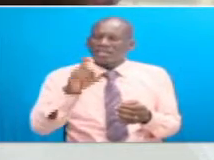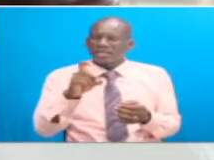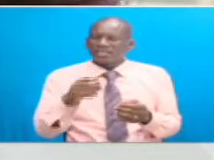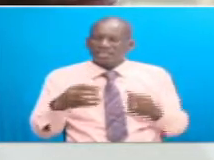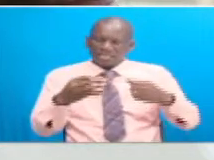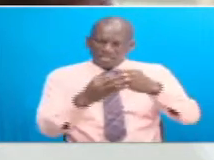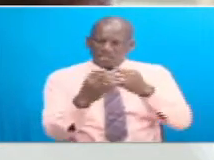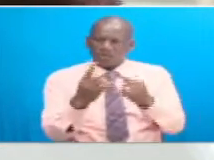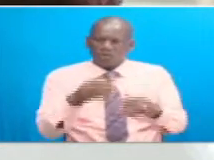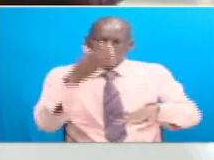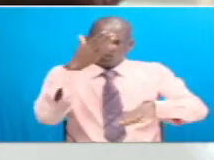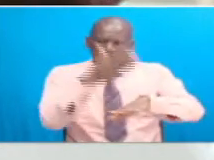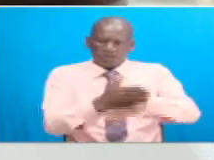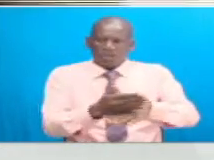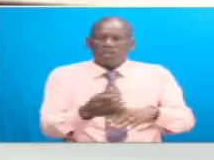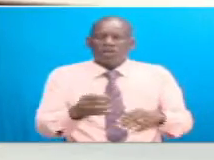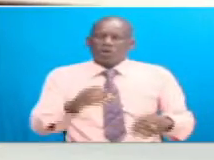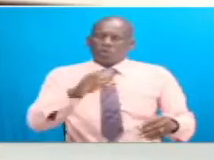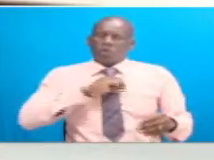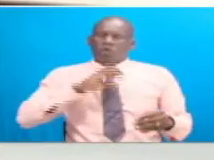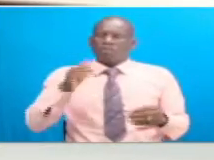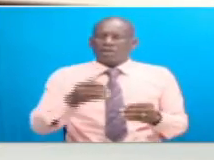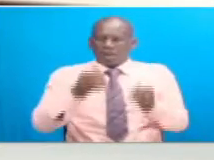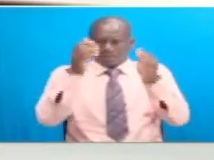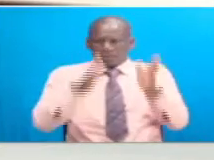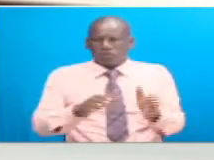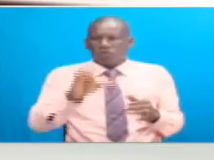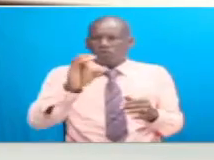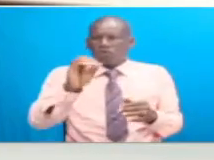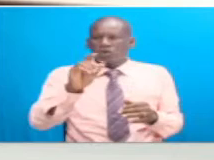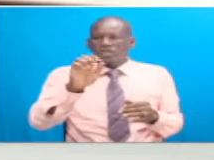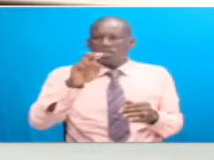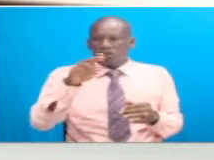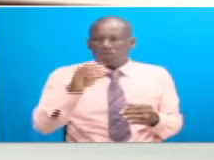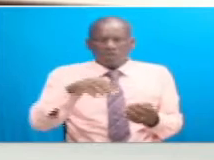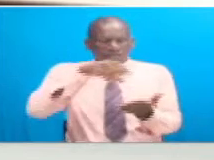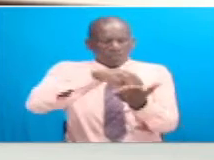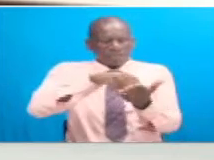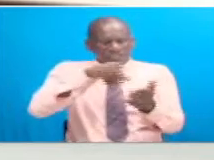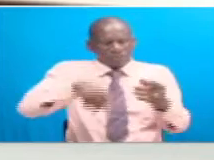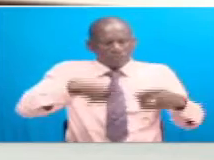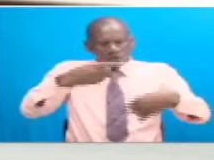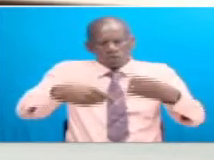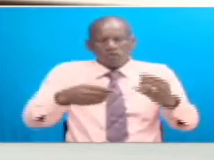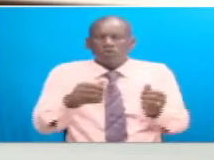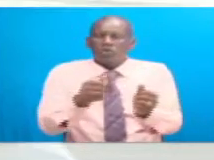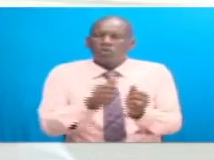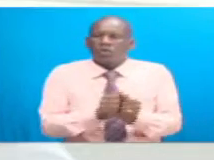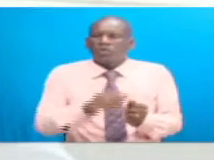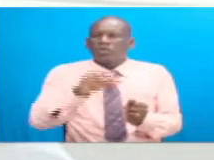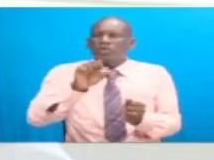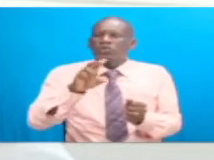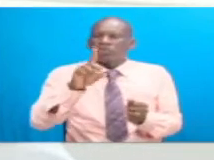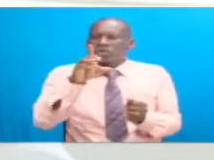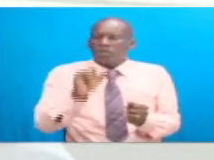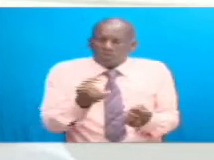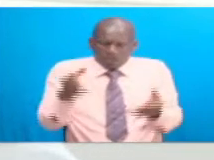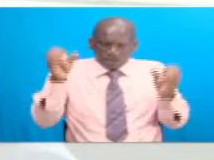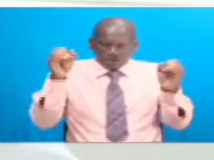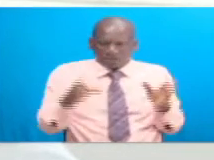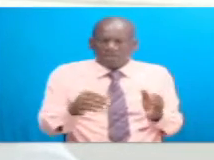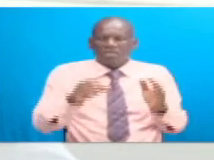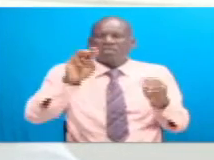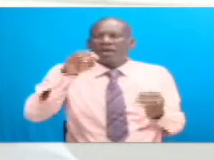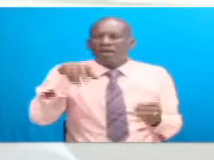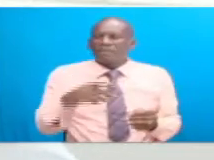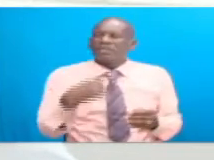allegedly forged, belonged to one Nicholas Otieno. The hearing of the case continued despite Sudi's absence. The legislator